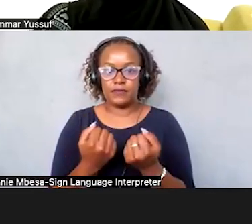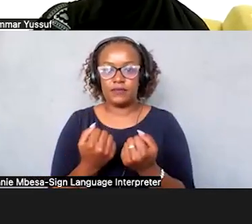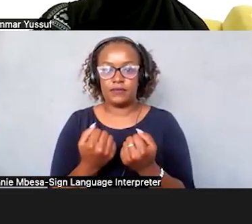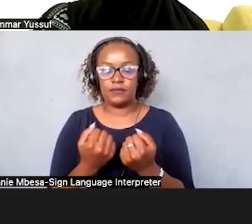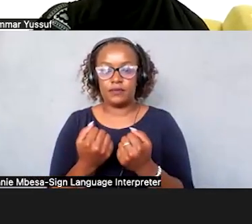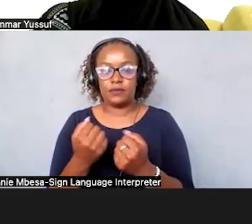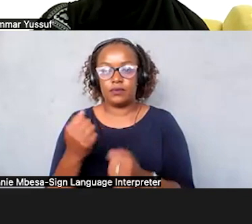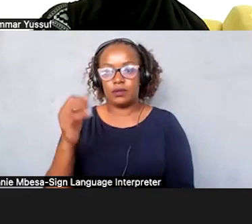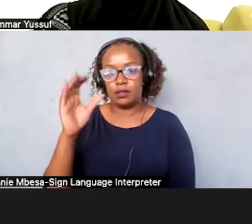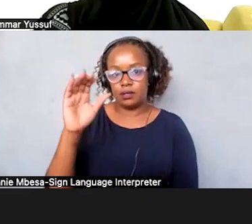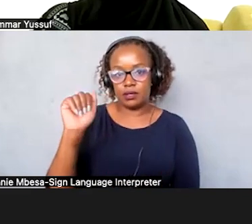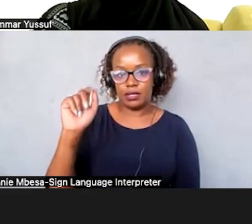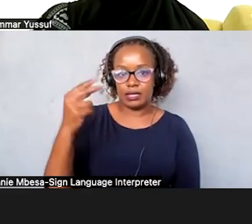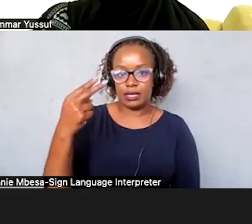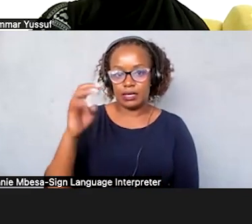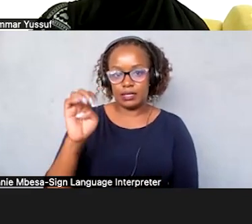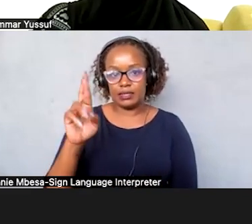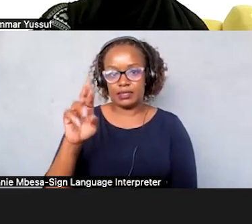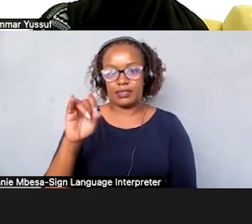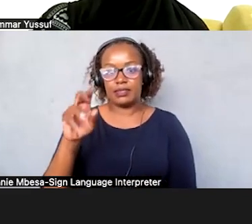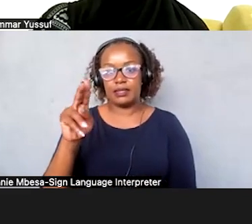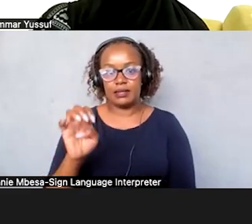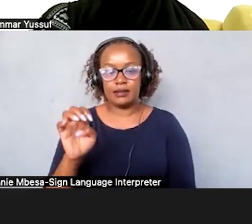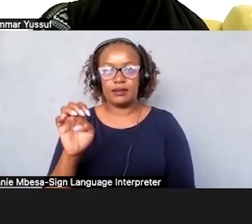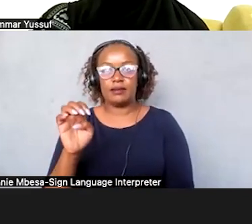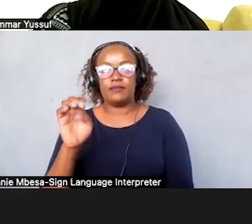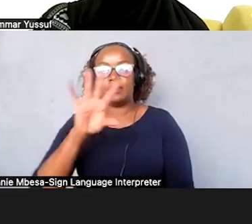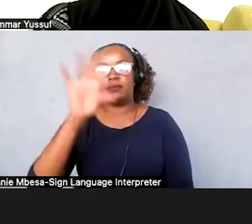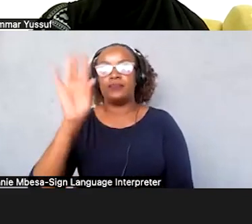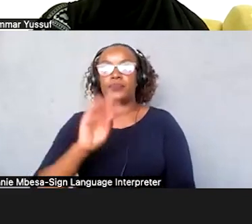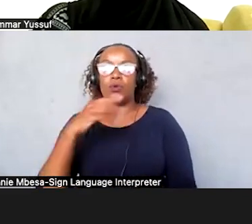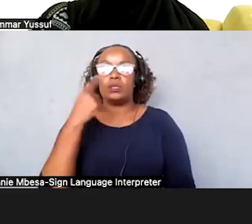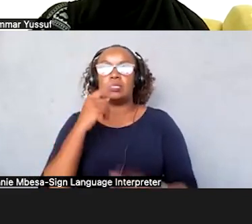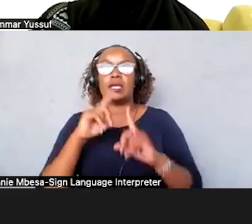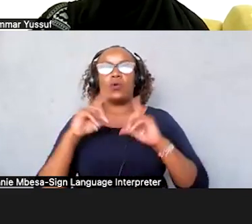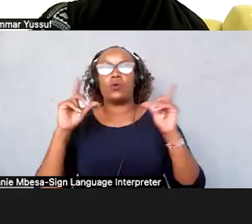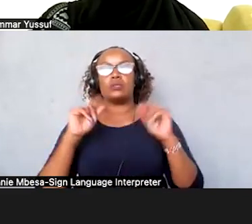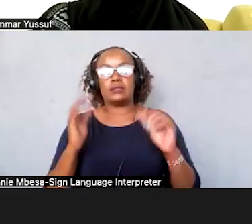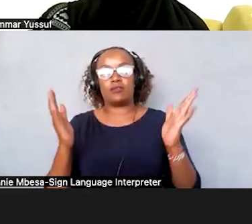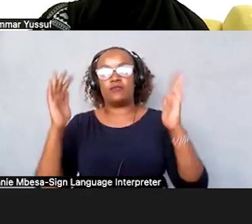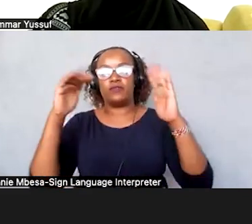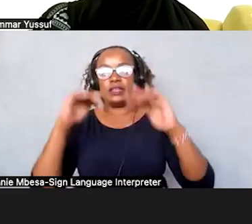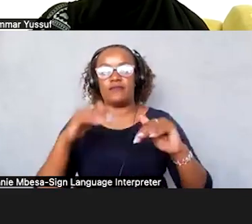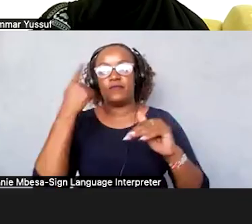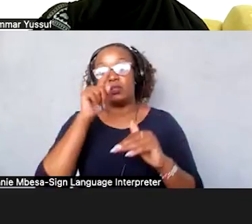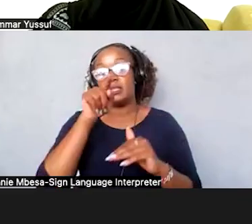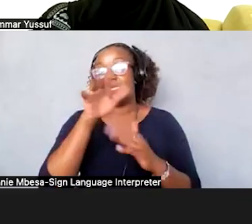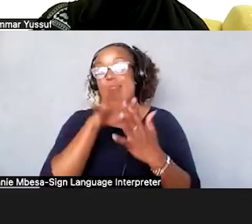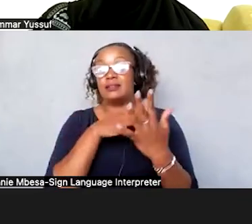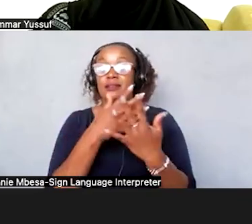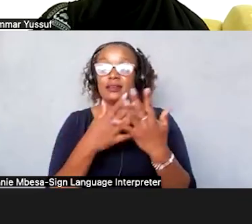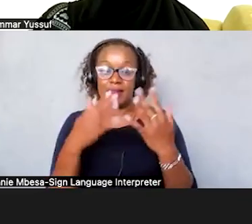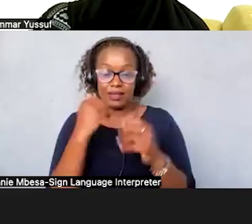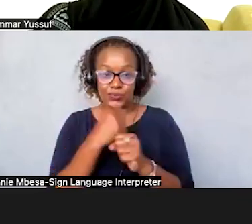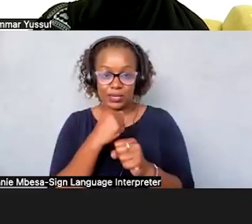Catherine Kate in Afia Africa, who is the host convener of the network. And then